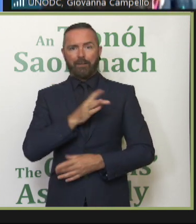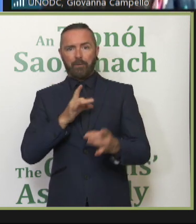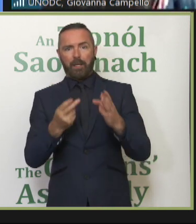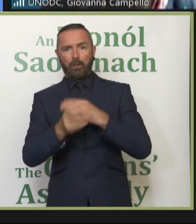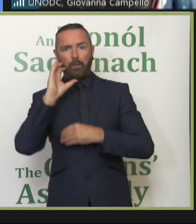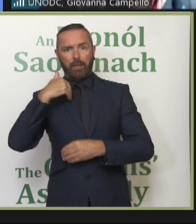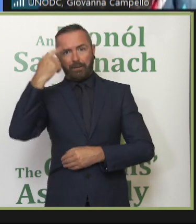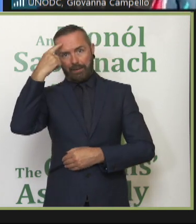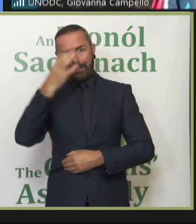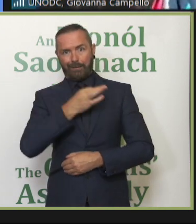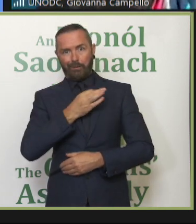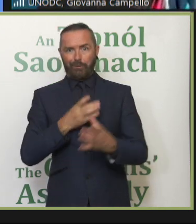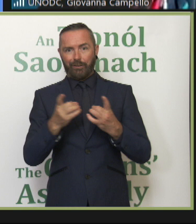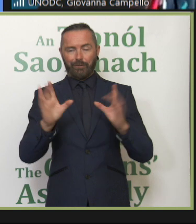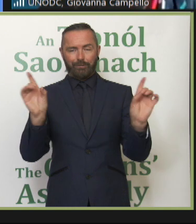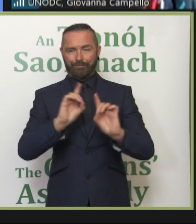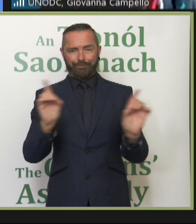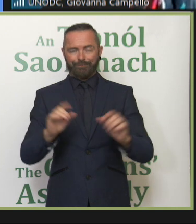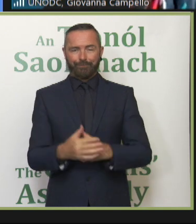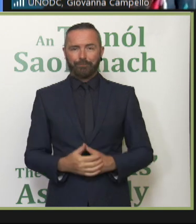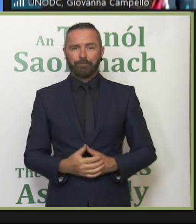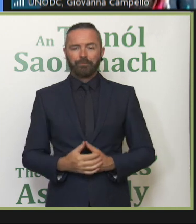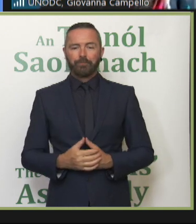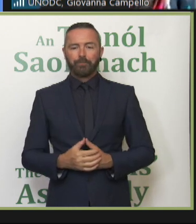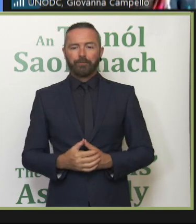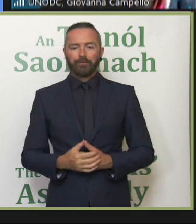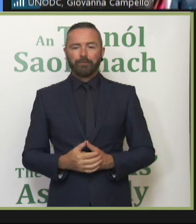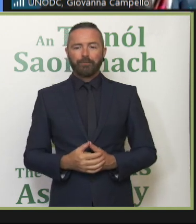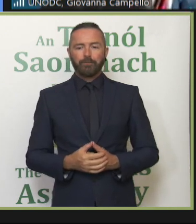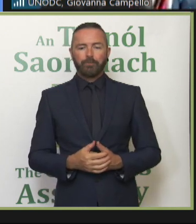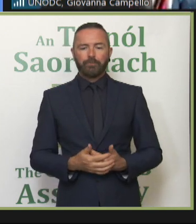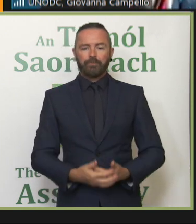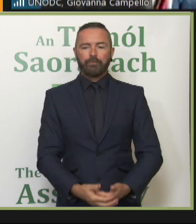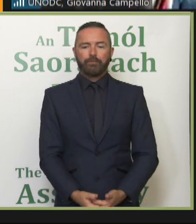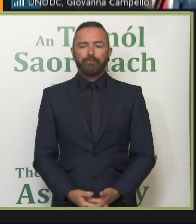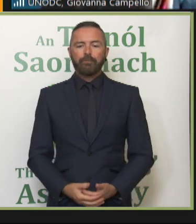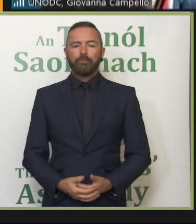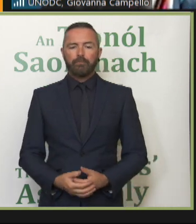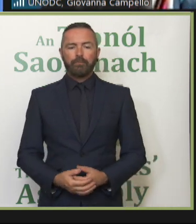in any way. And with this proviso, I have